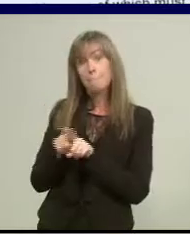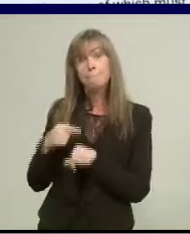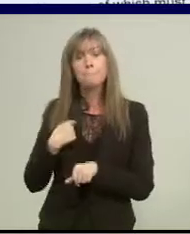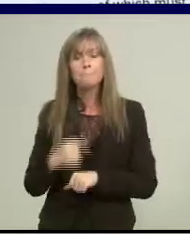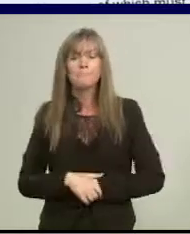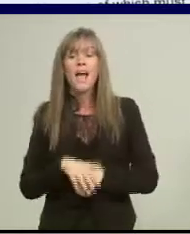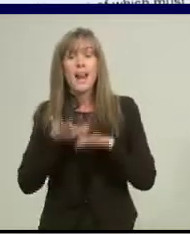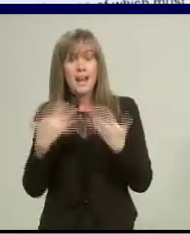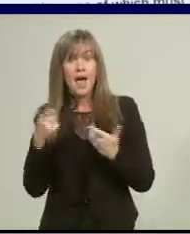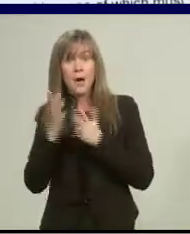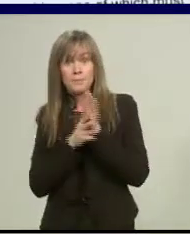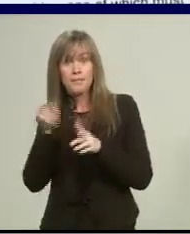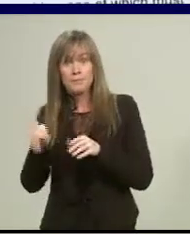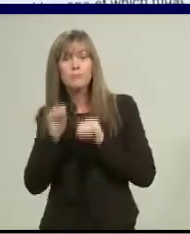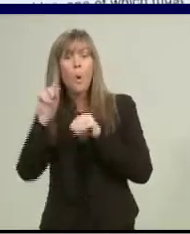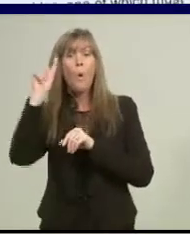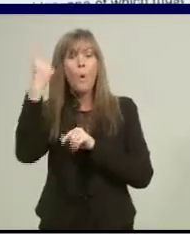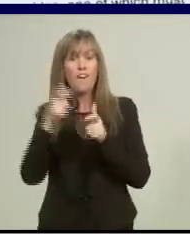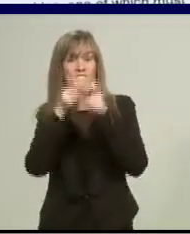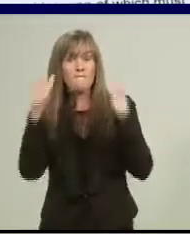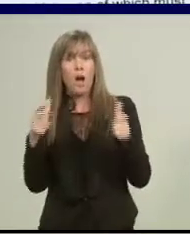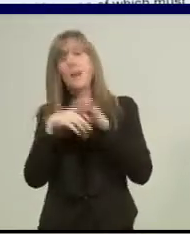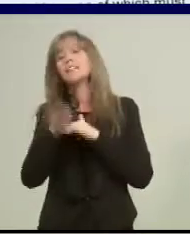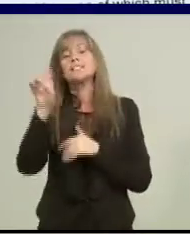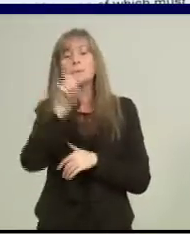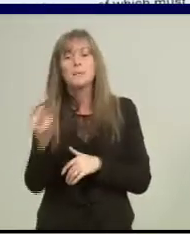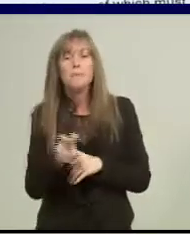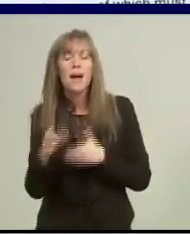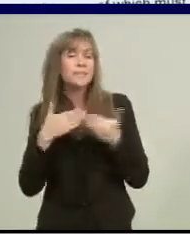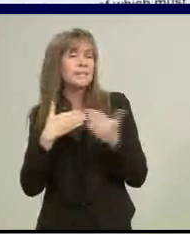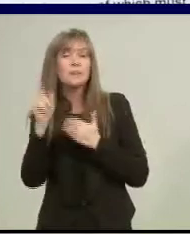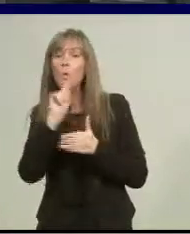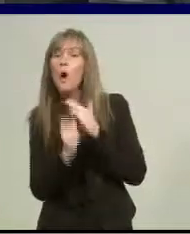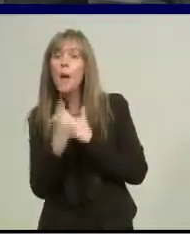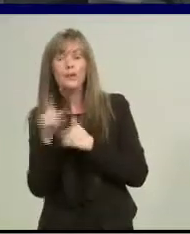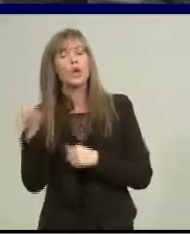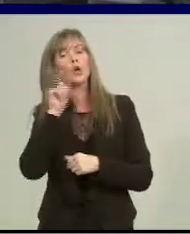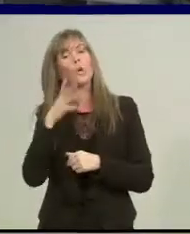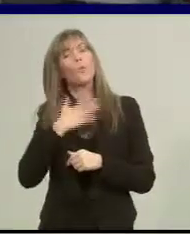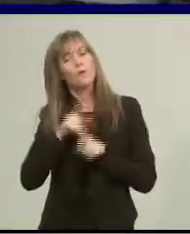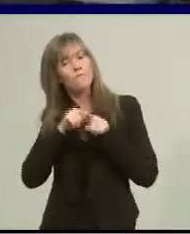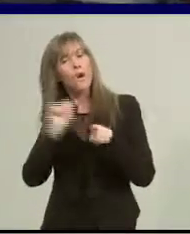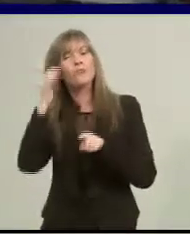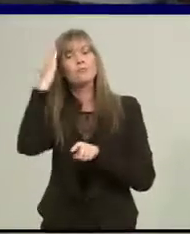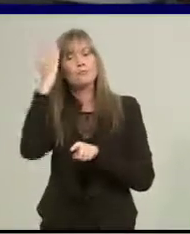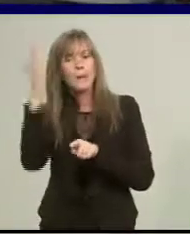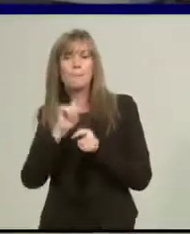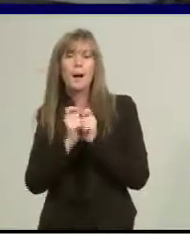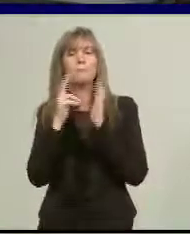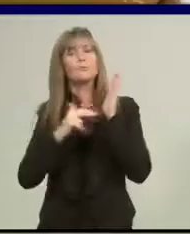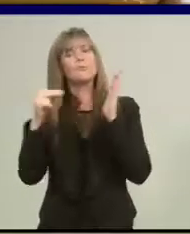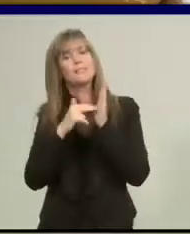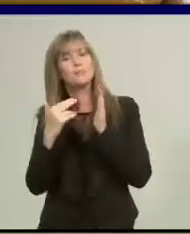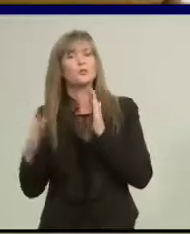now battle it out in the Auckland finals in September. No matter the result, these girls are keen to follow their dream to become one of the country's